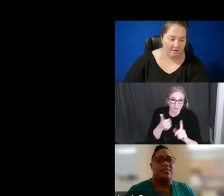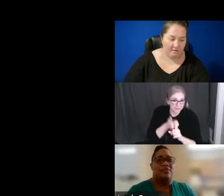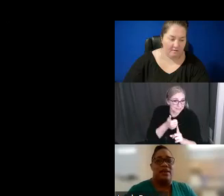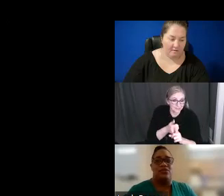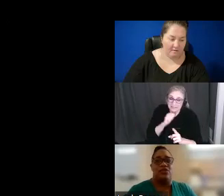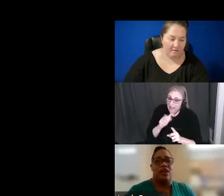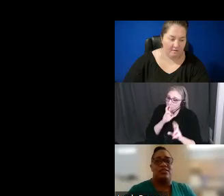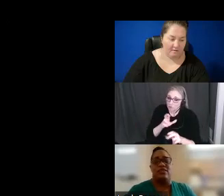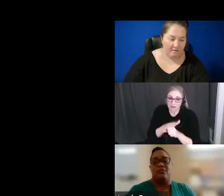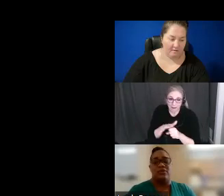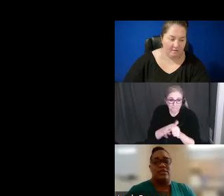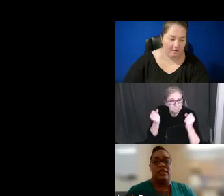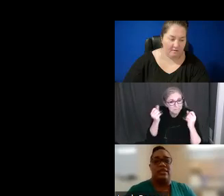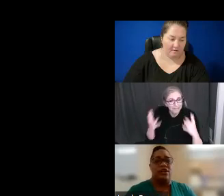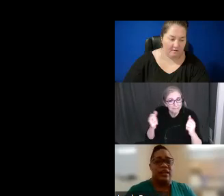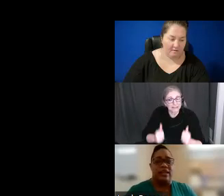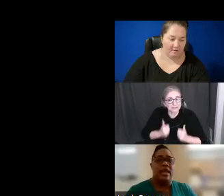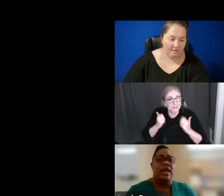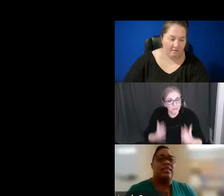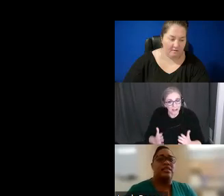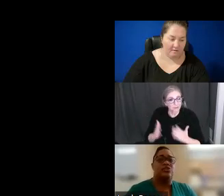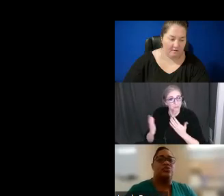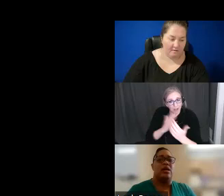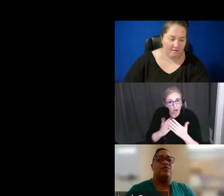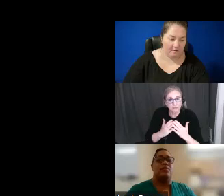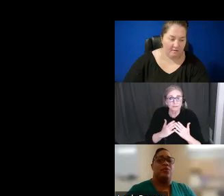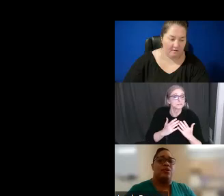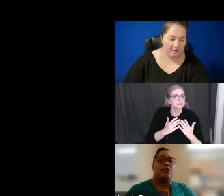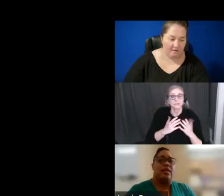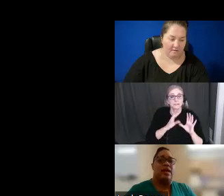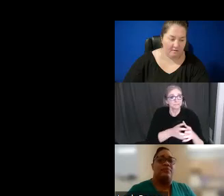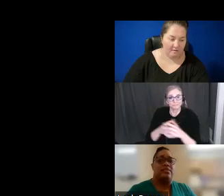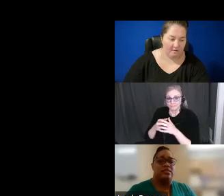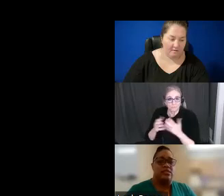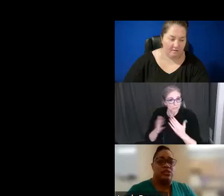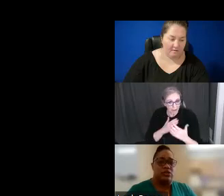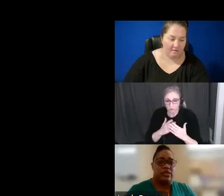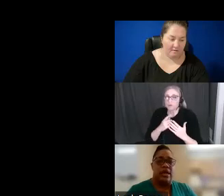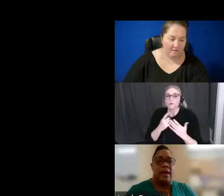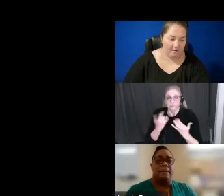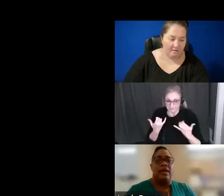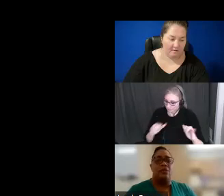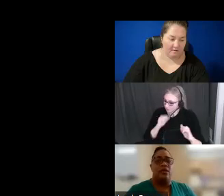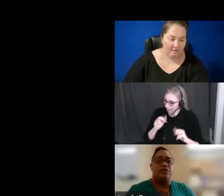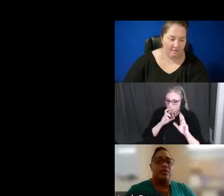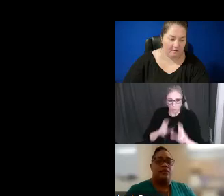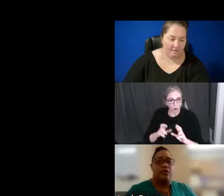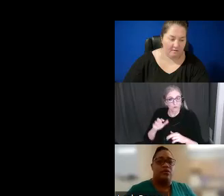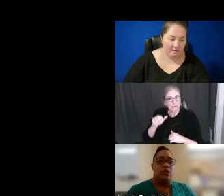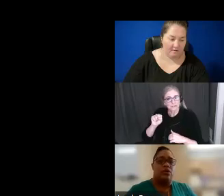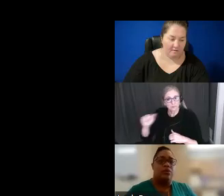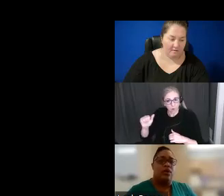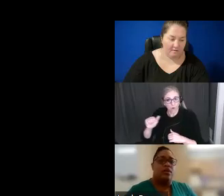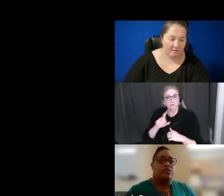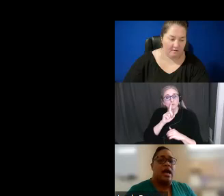many, many survivors, regardless of the communities that they're in, that do not report when they have been sexually assaulted. But I want to really